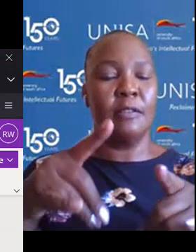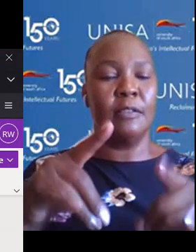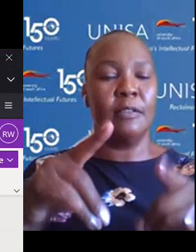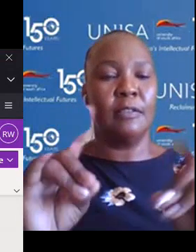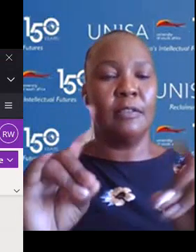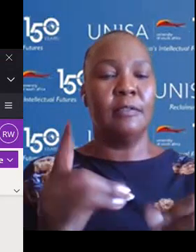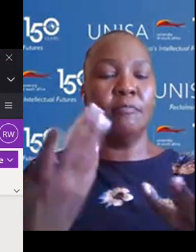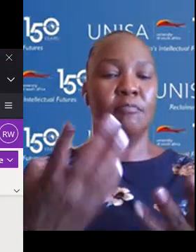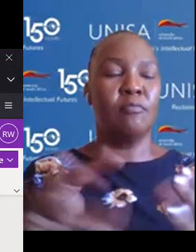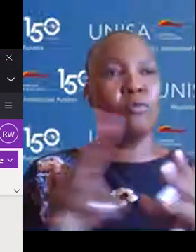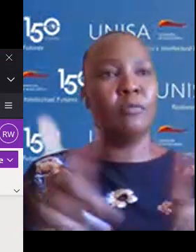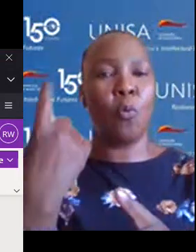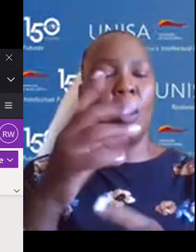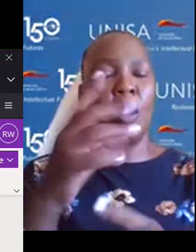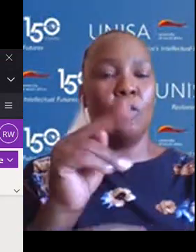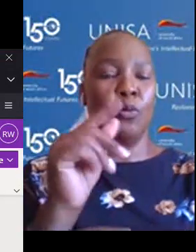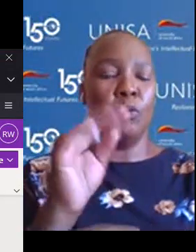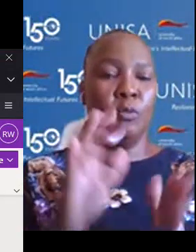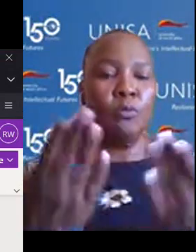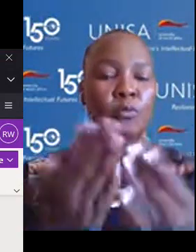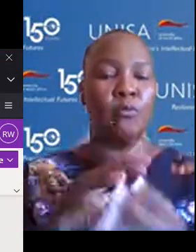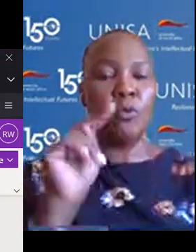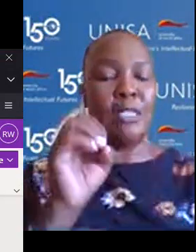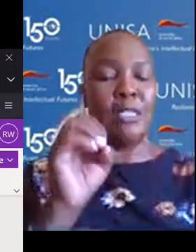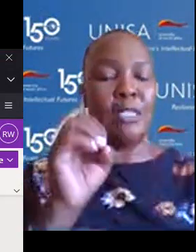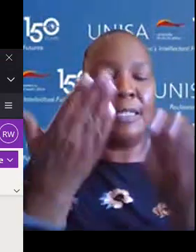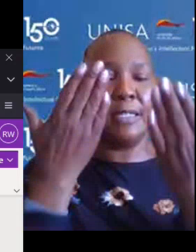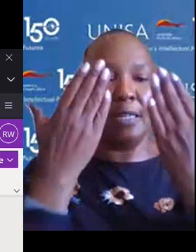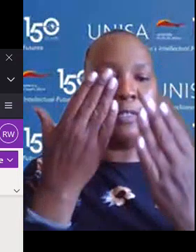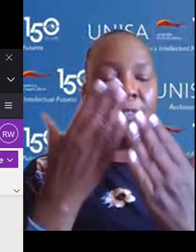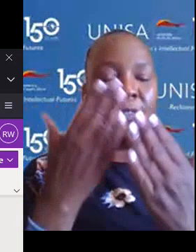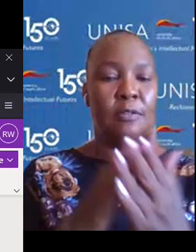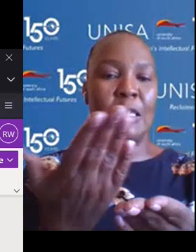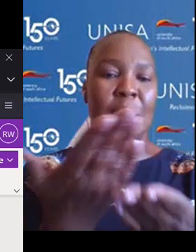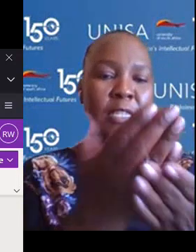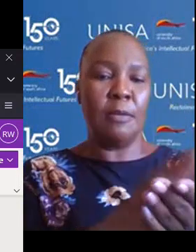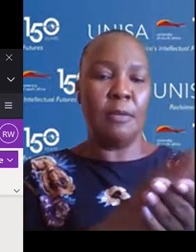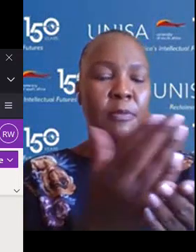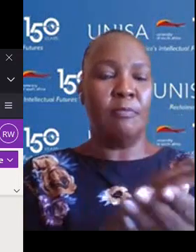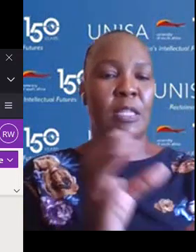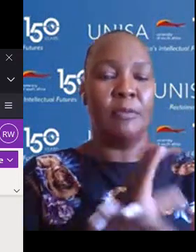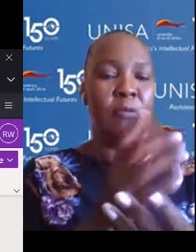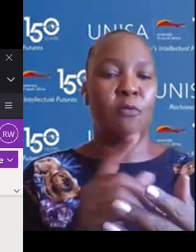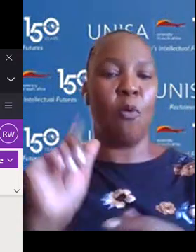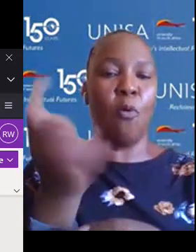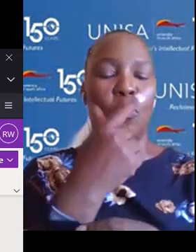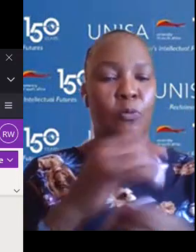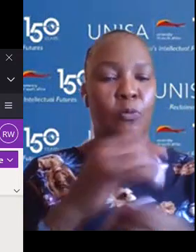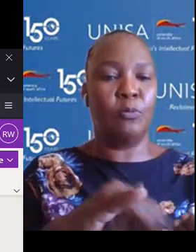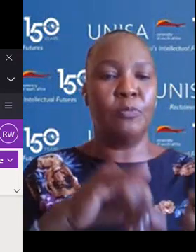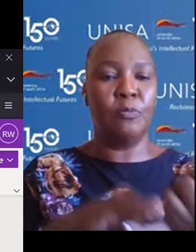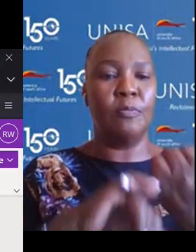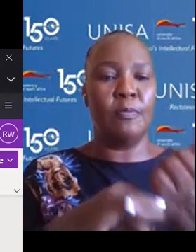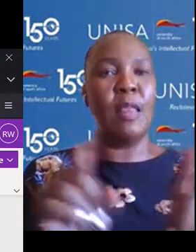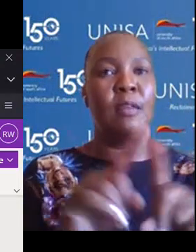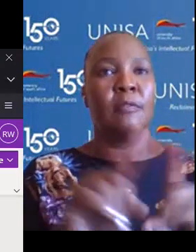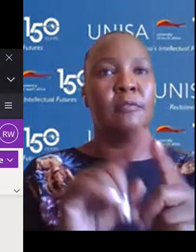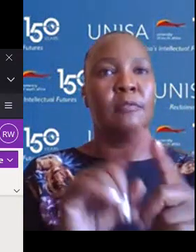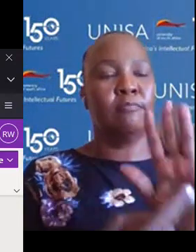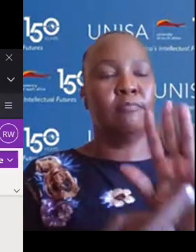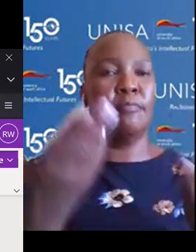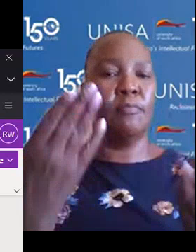like one notebook you can create for your UNISA studies, and it will have chapters for all your modules, for instance. So for even